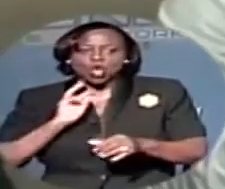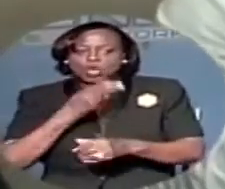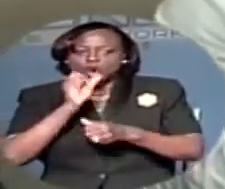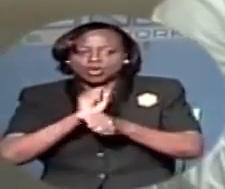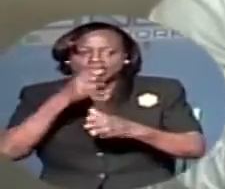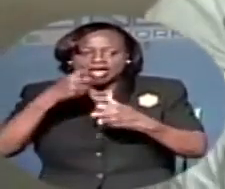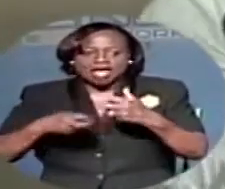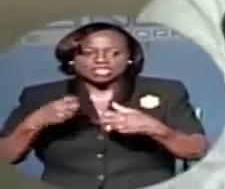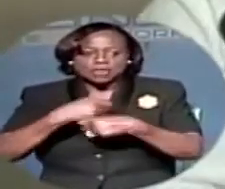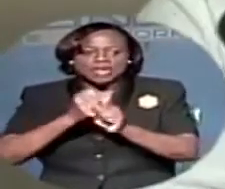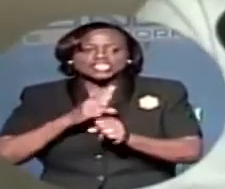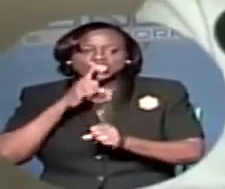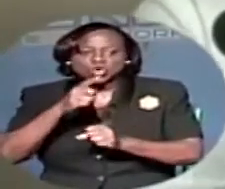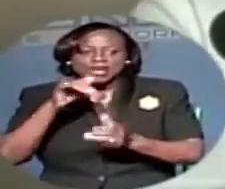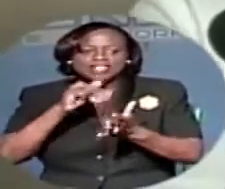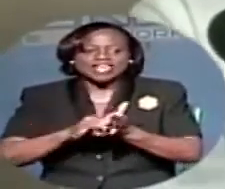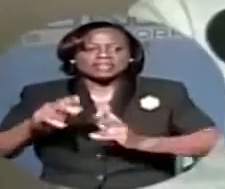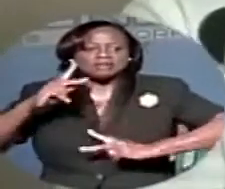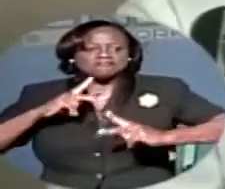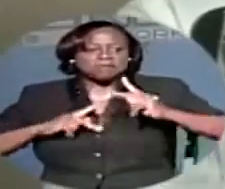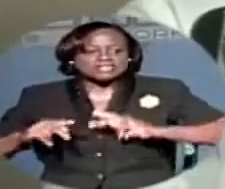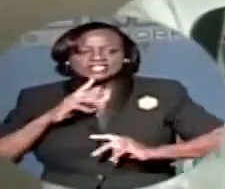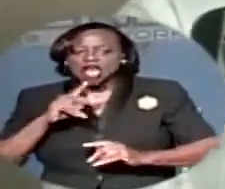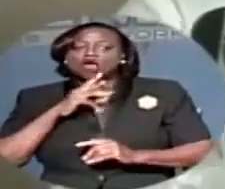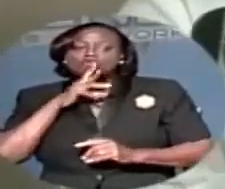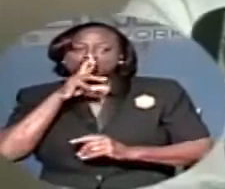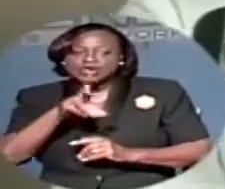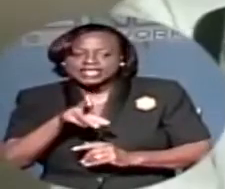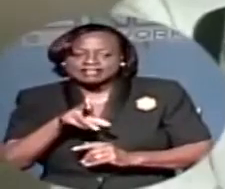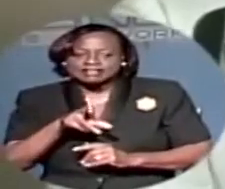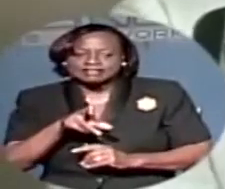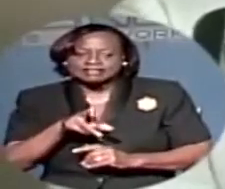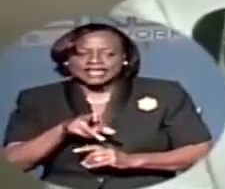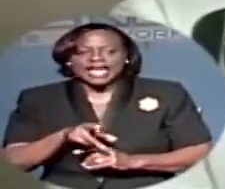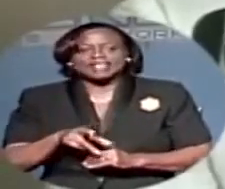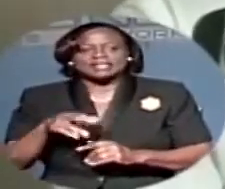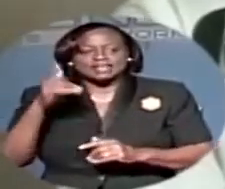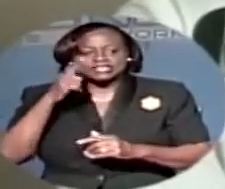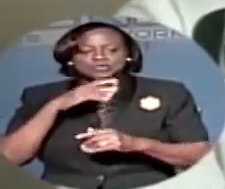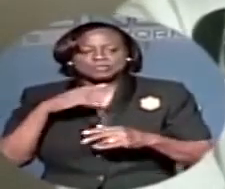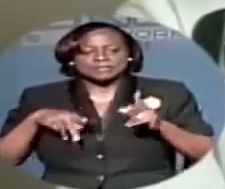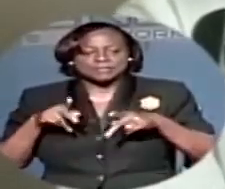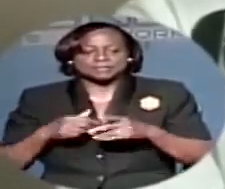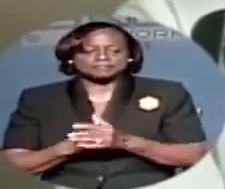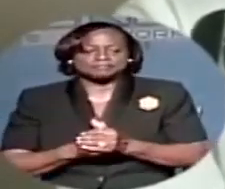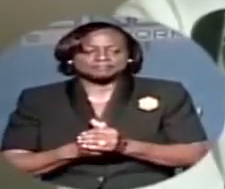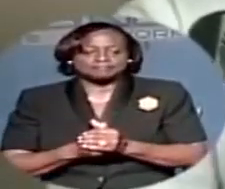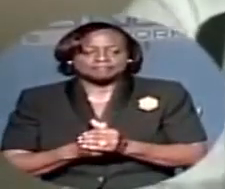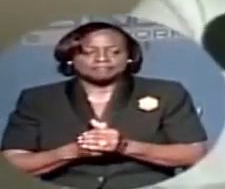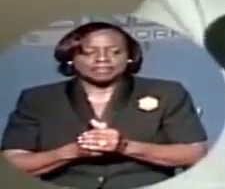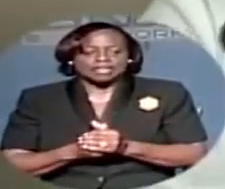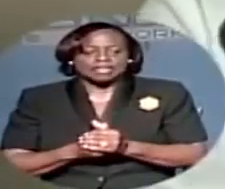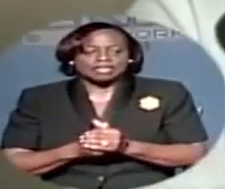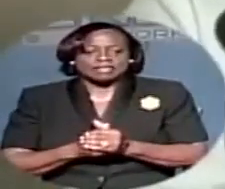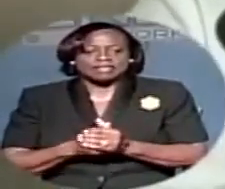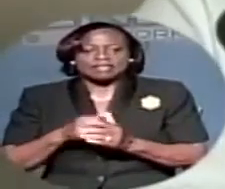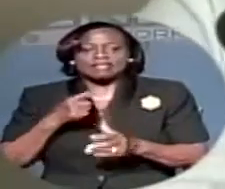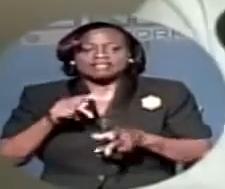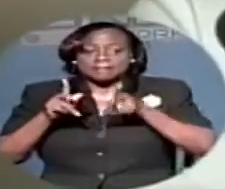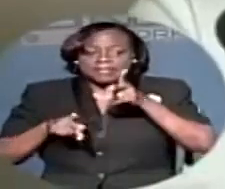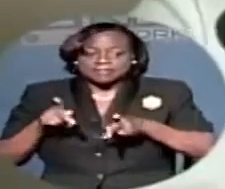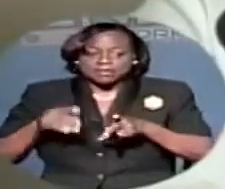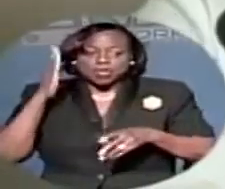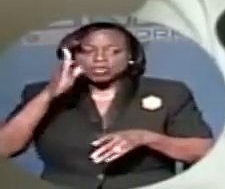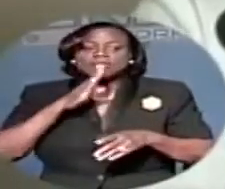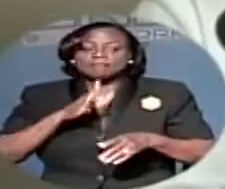also make sure that the performances are real and people can they resonate with people. All right? Now, the Bahamian people will be the judge of the